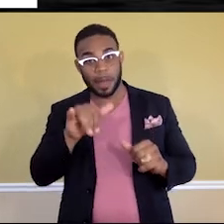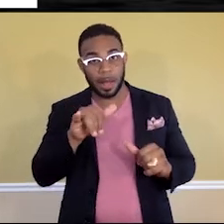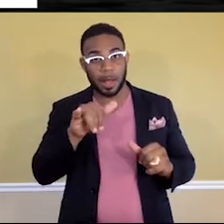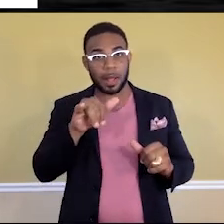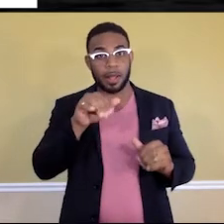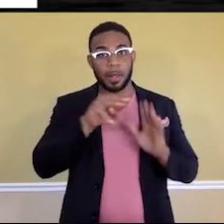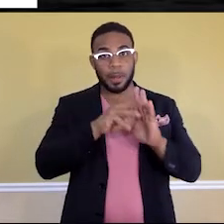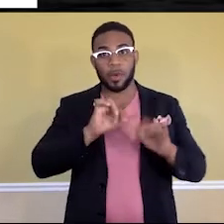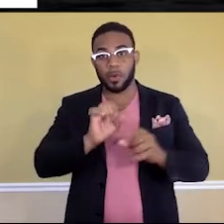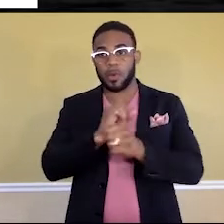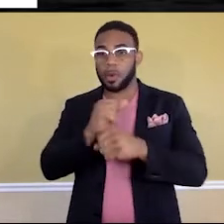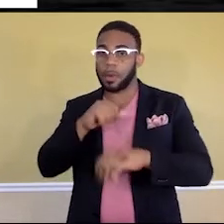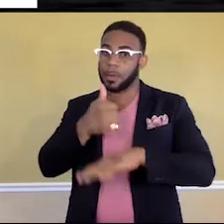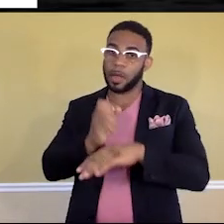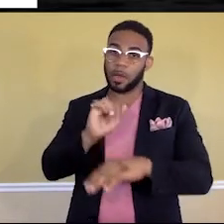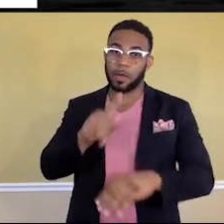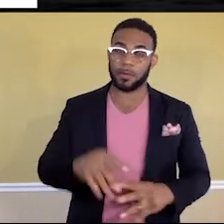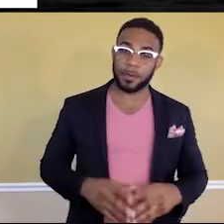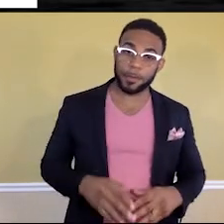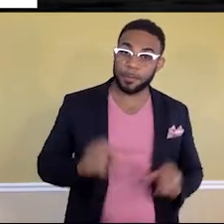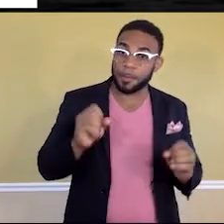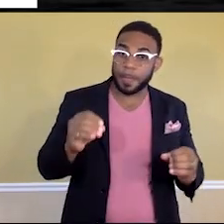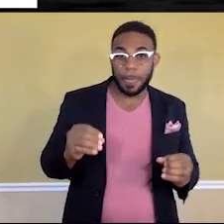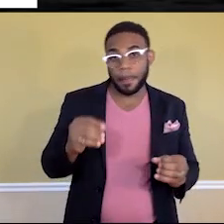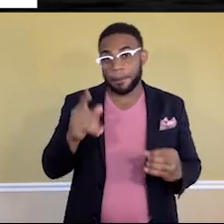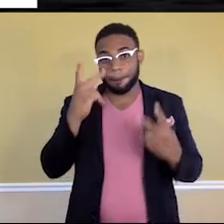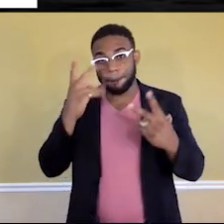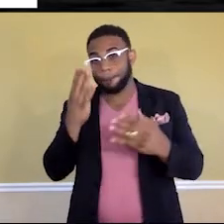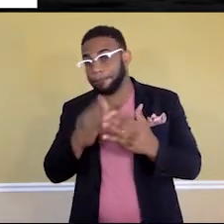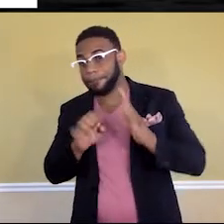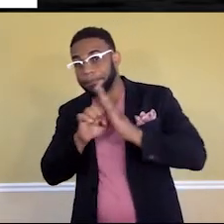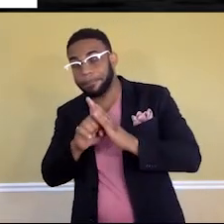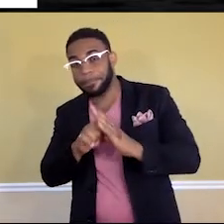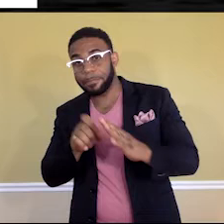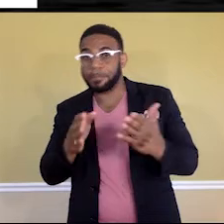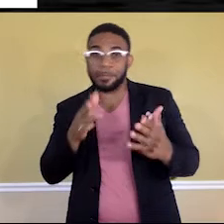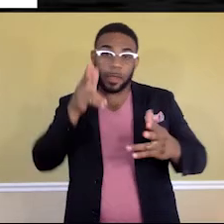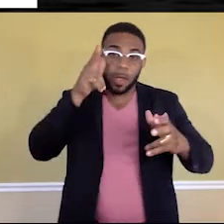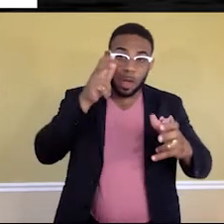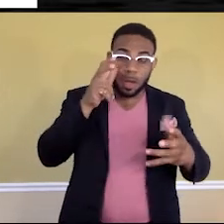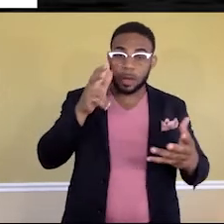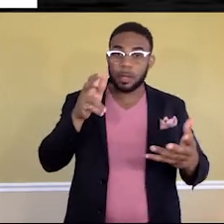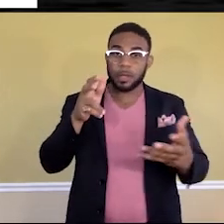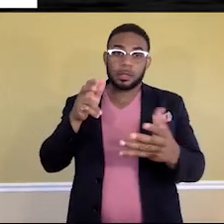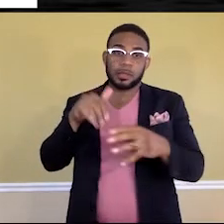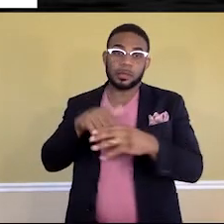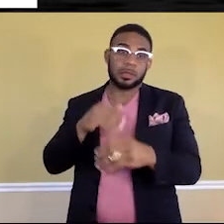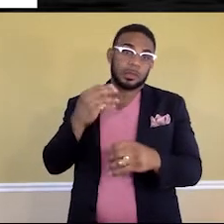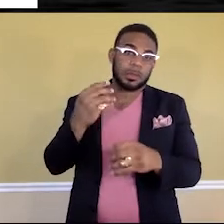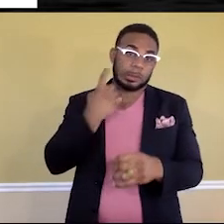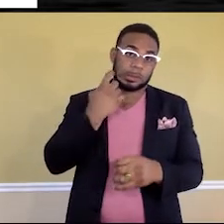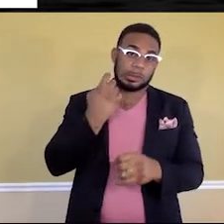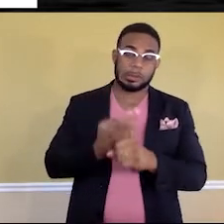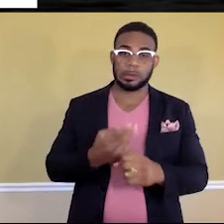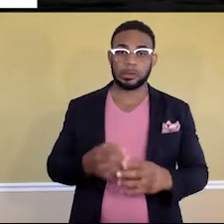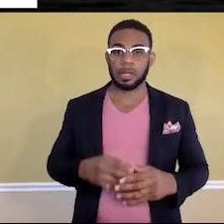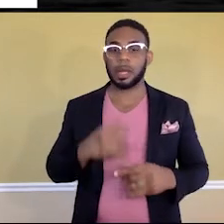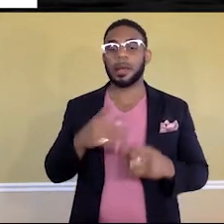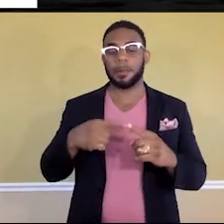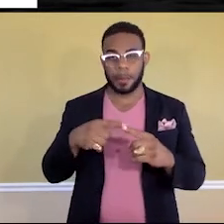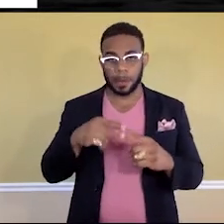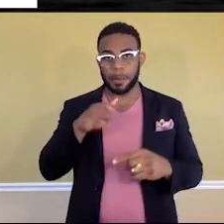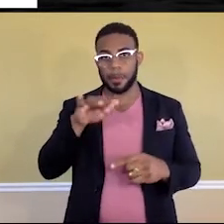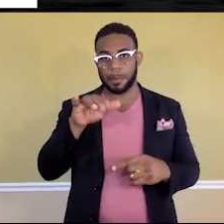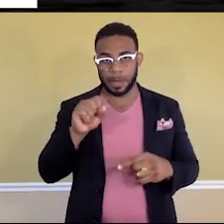the models we create based off of it. So you're seeing some examples that you may have heard of in the news recently